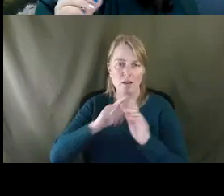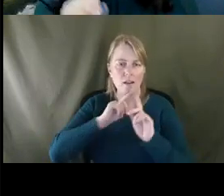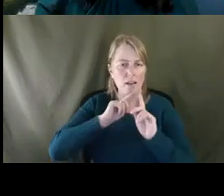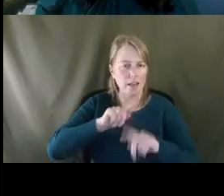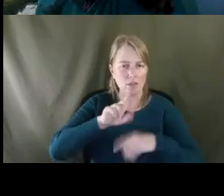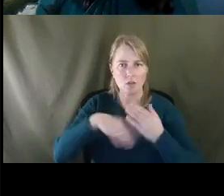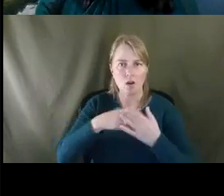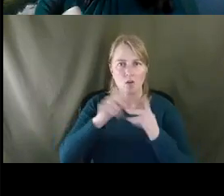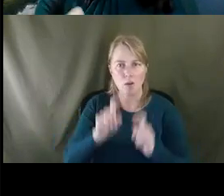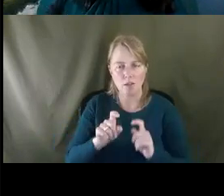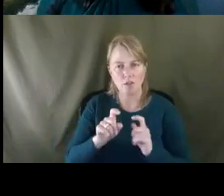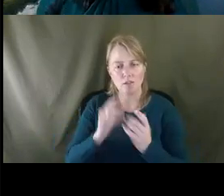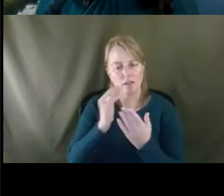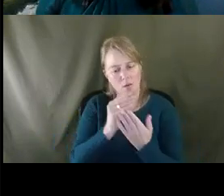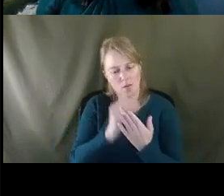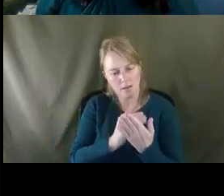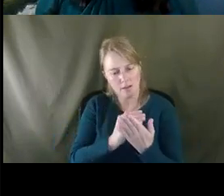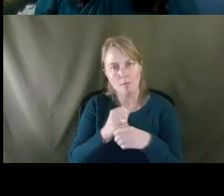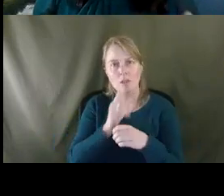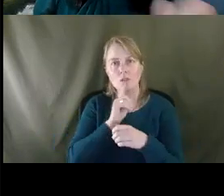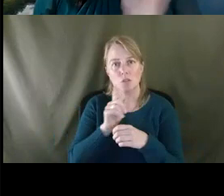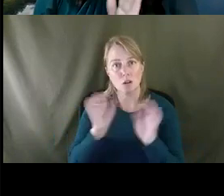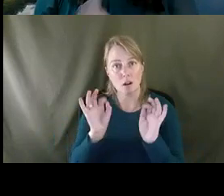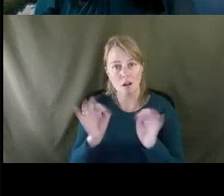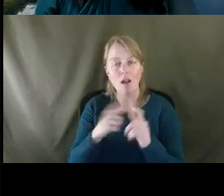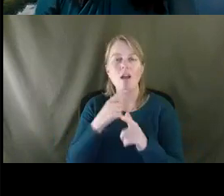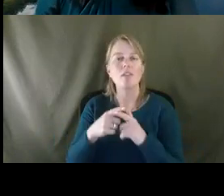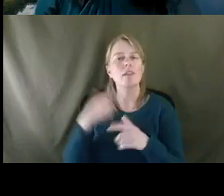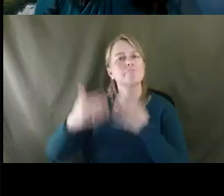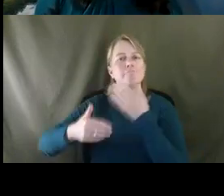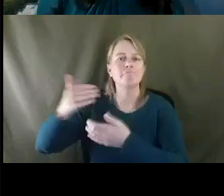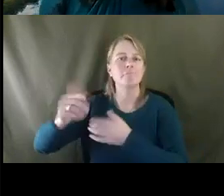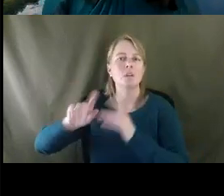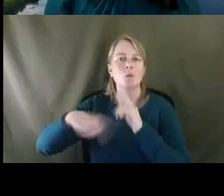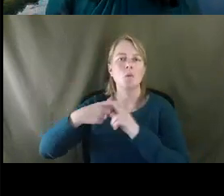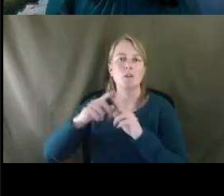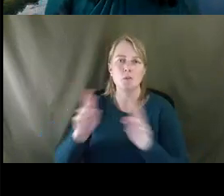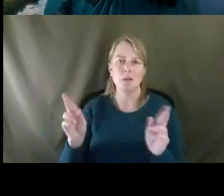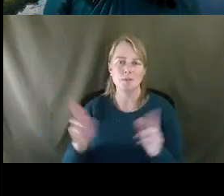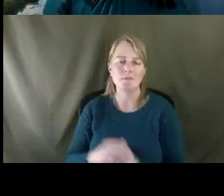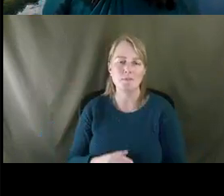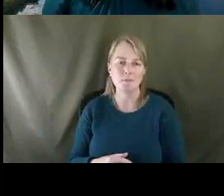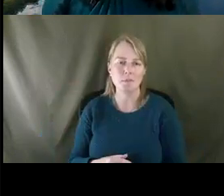questions, outline it, make sure it makes sense, and then you'll be able to move quickly once you get going.